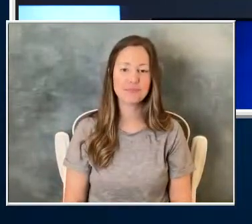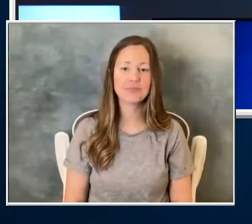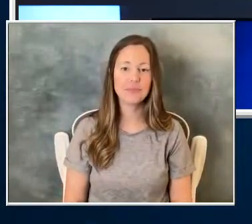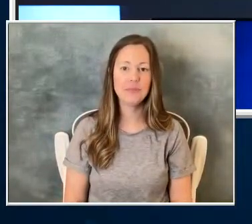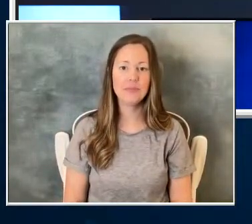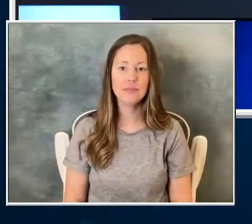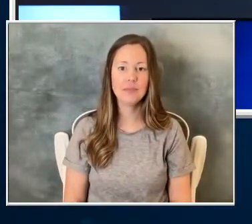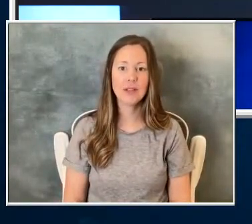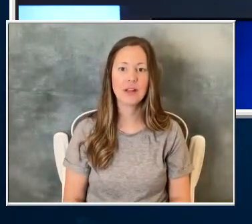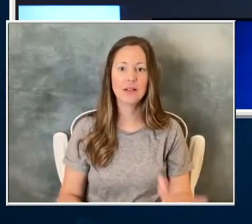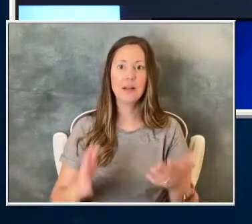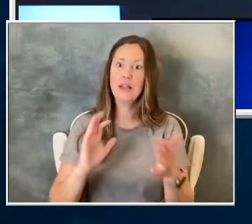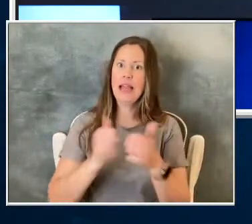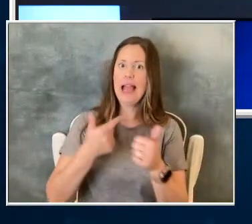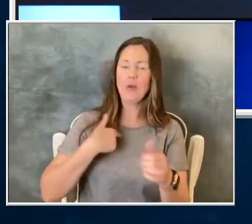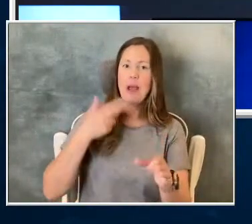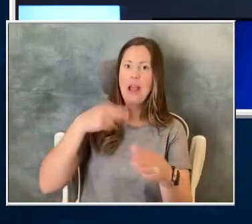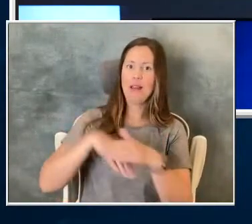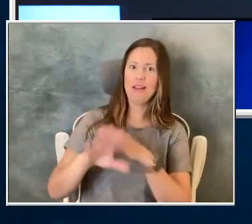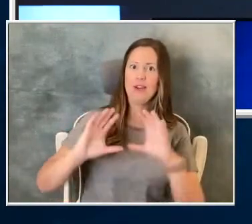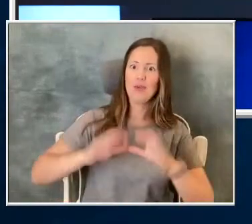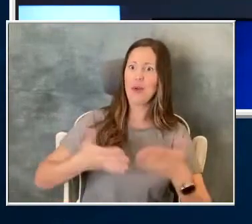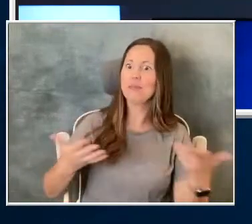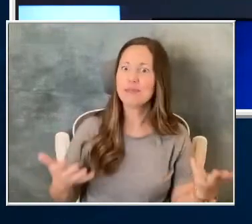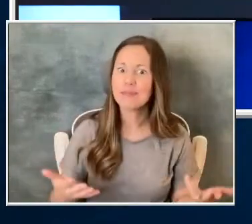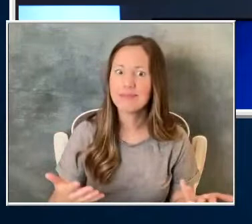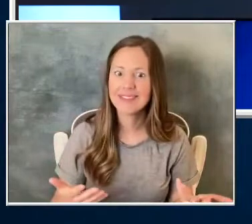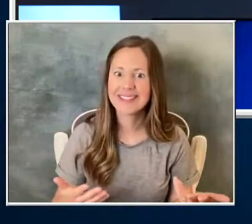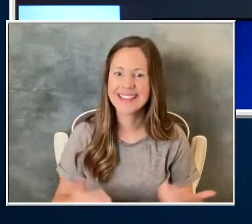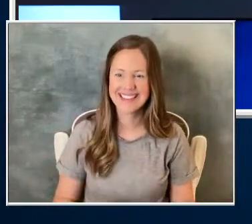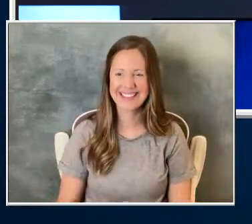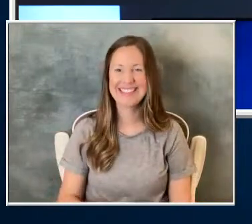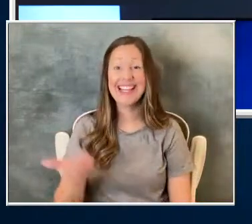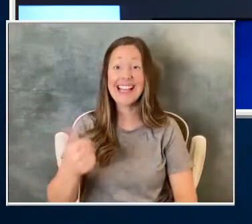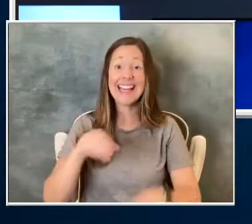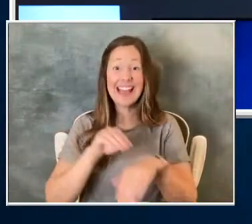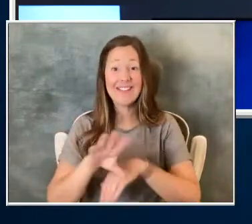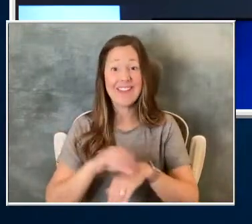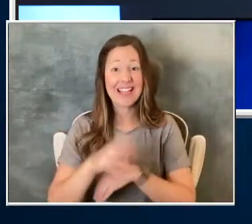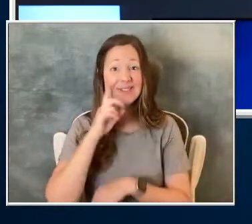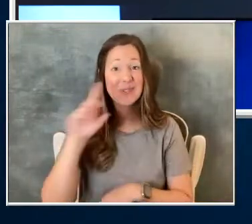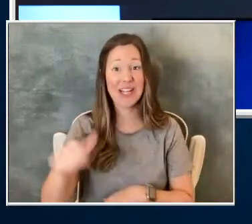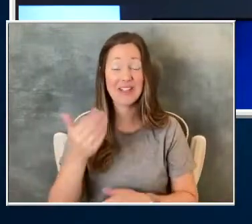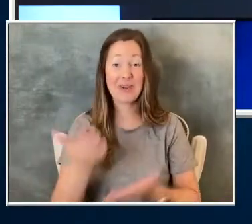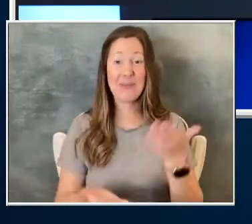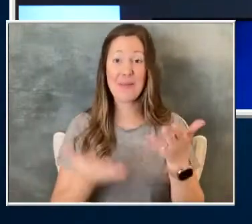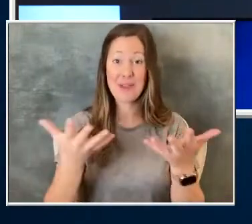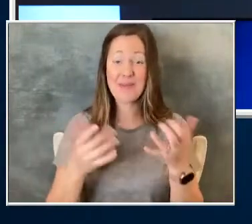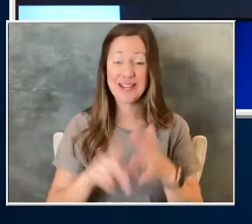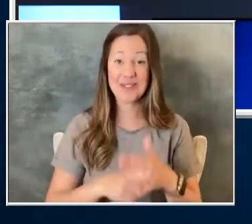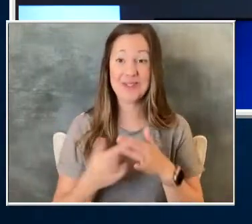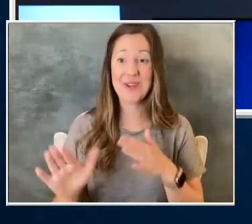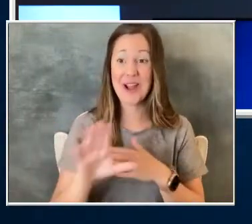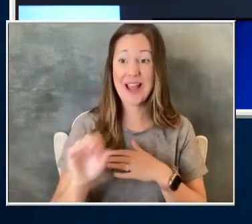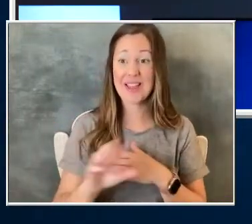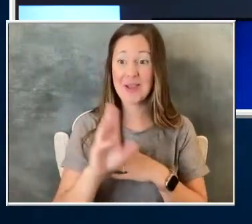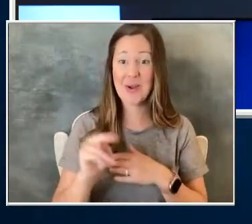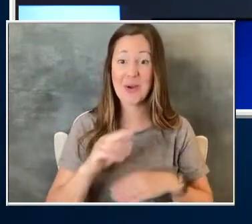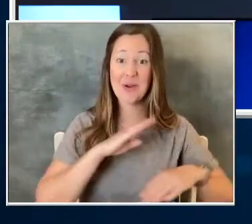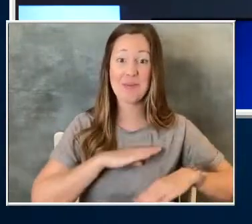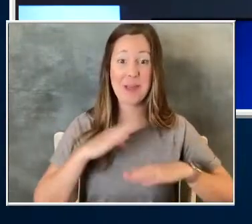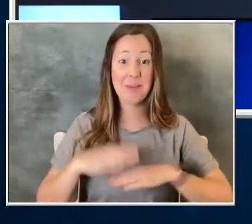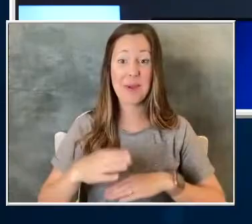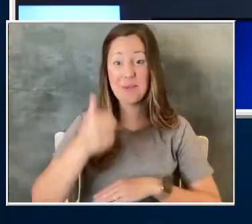get in the group? So I want to ask, Gina, we'll start with you. Any advice for others listening that are maybe wanting to start their own mammogram girls